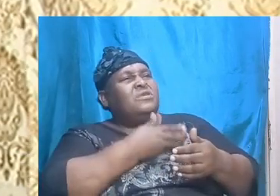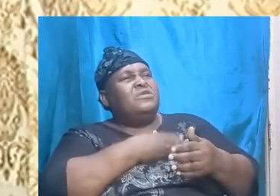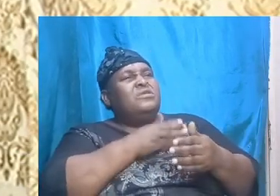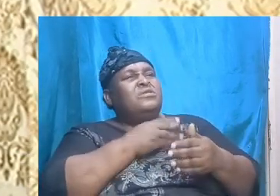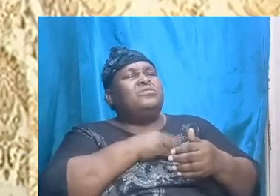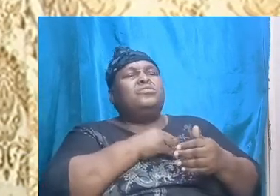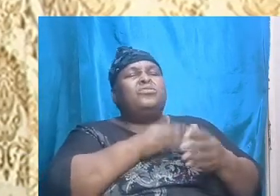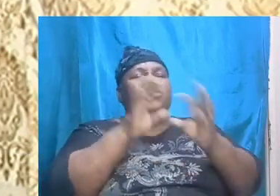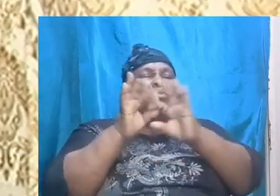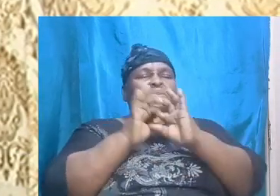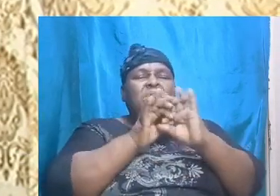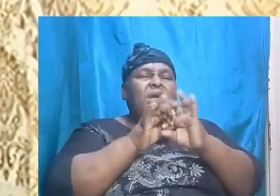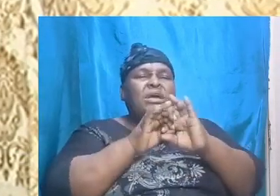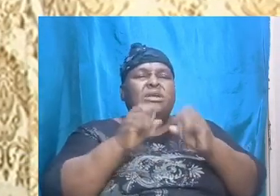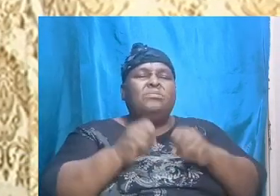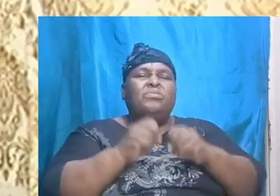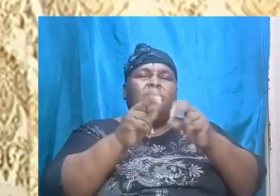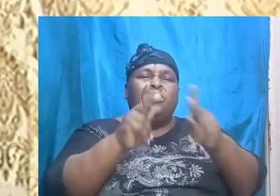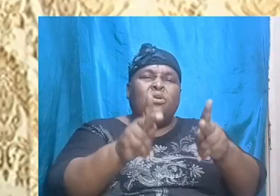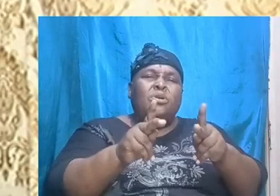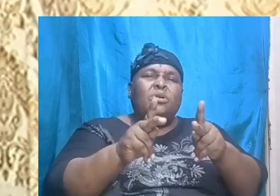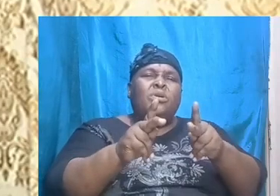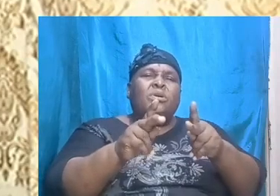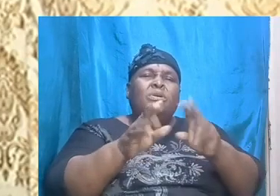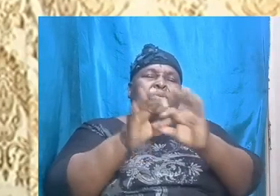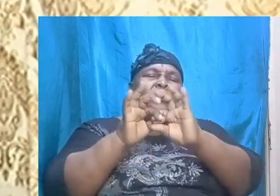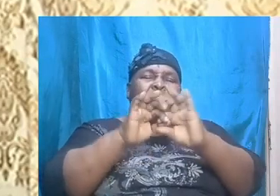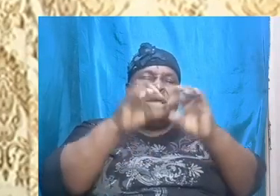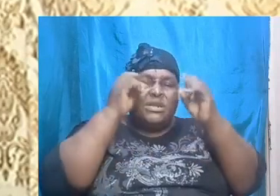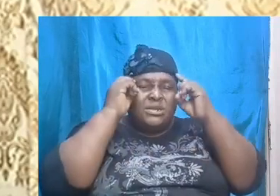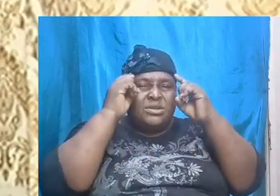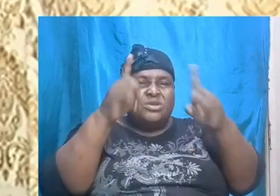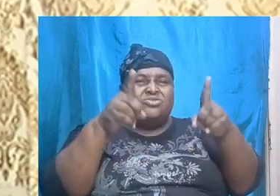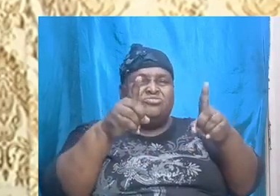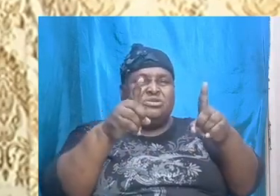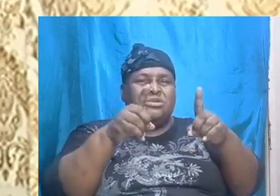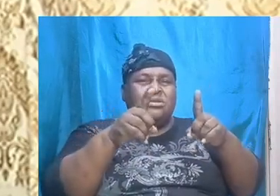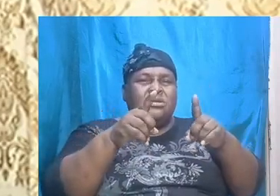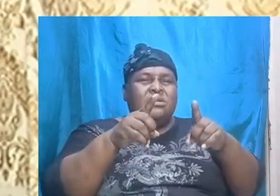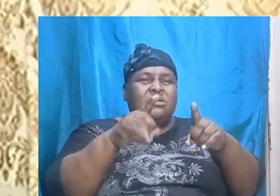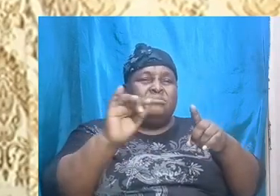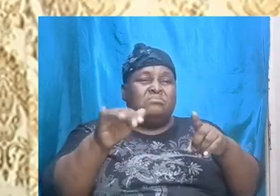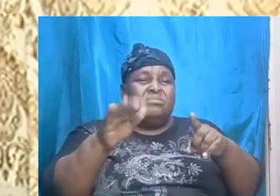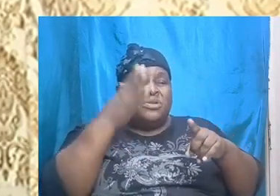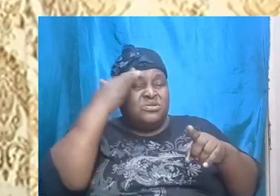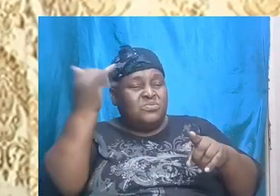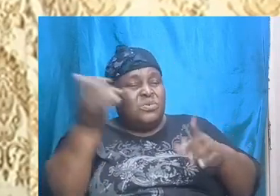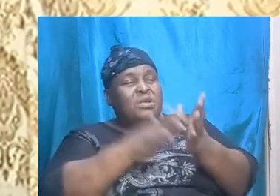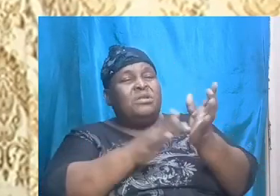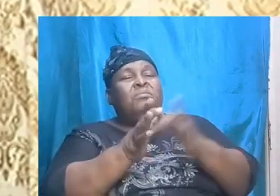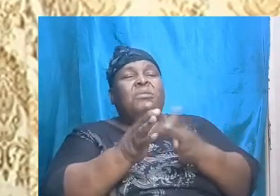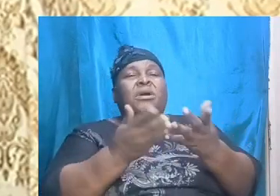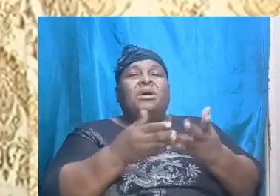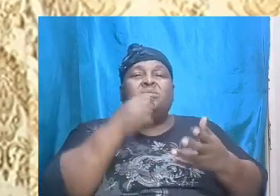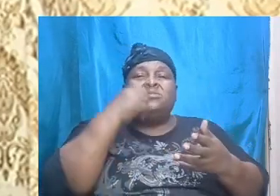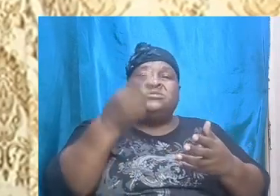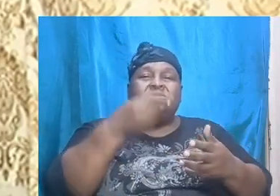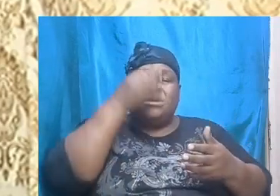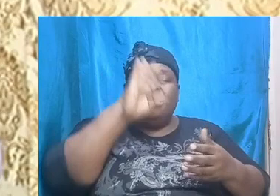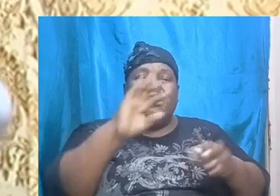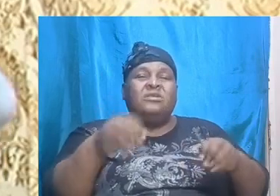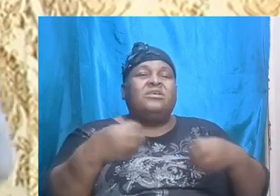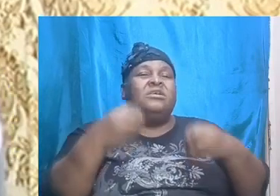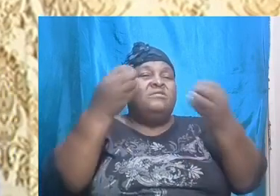good for us that we are united in doctrine, amen. That's what the Bible said. He has given some apostles and prophets and pastors and teachers for